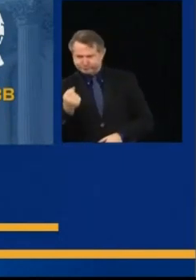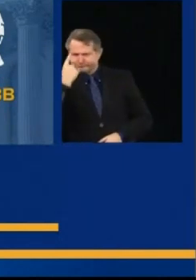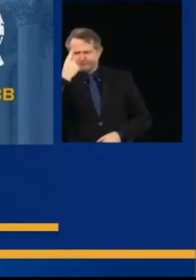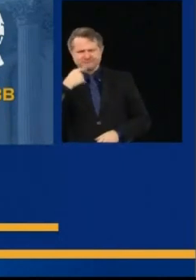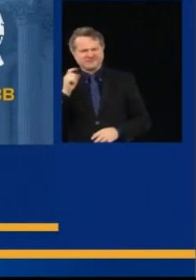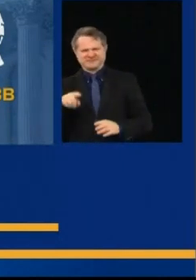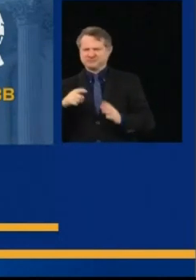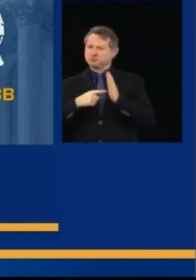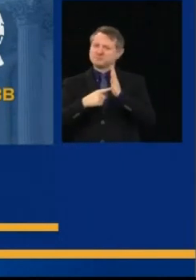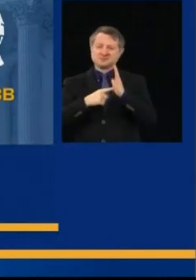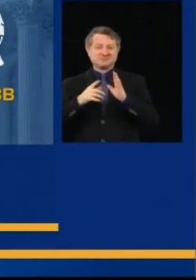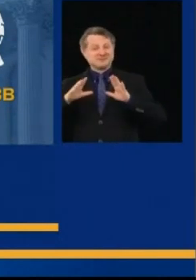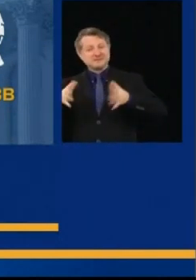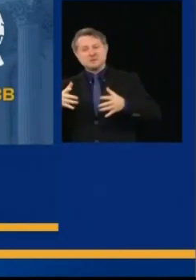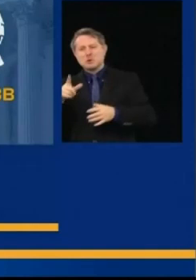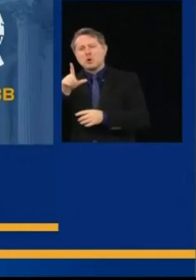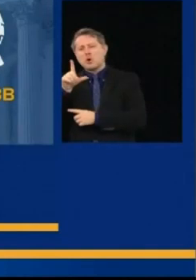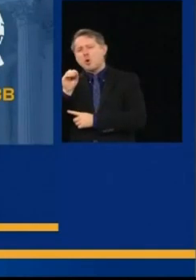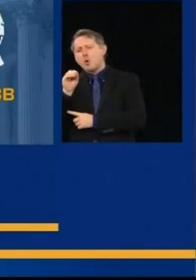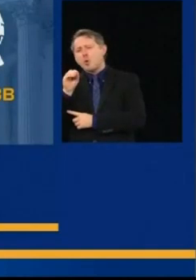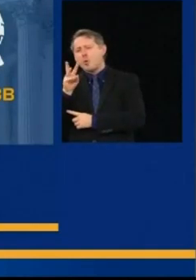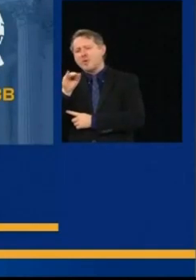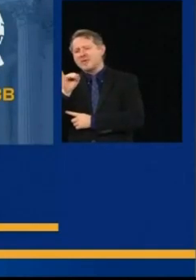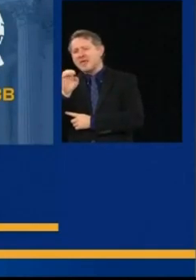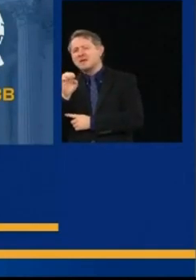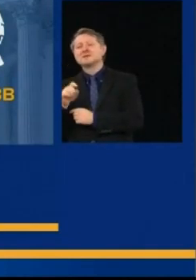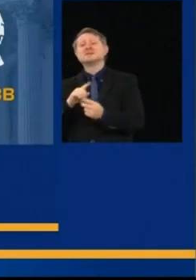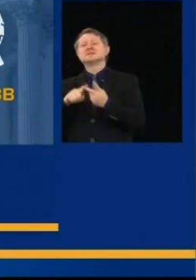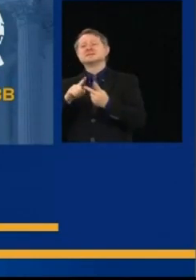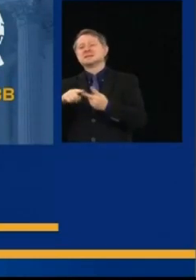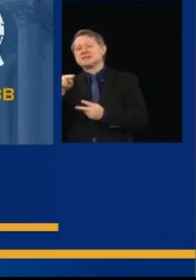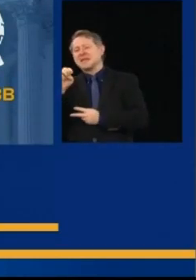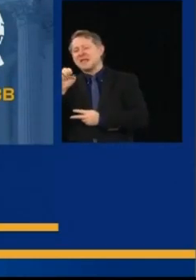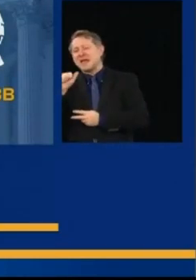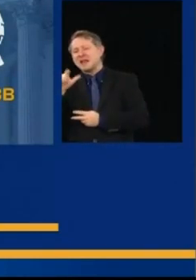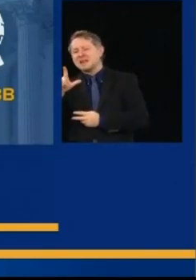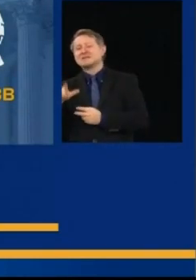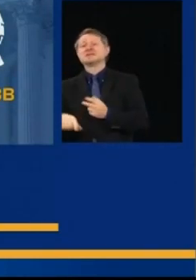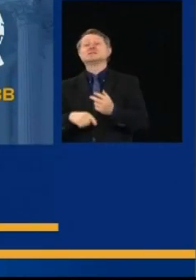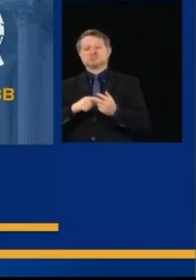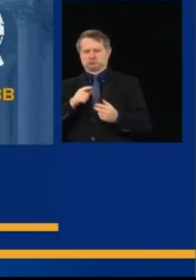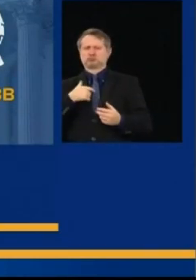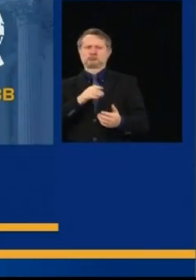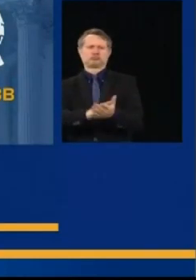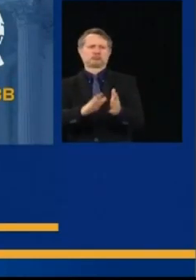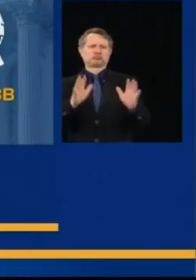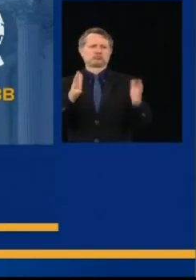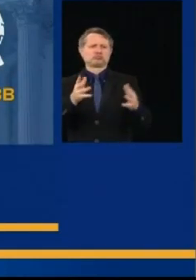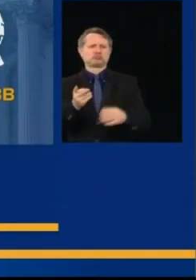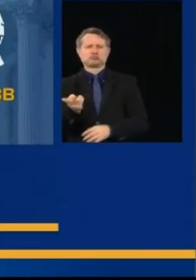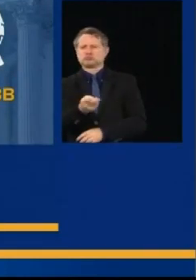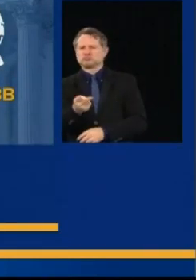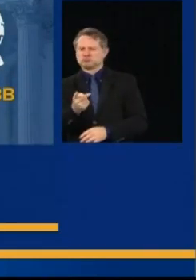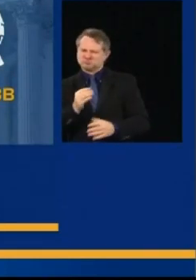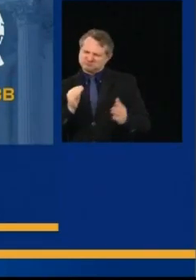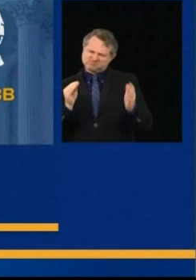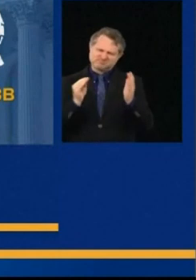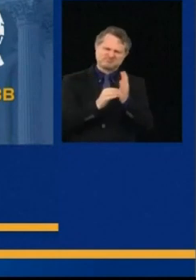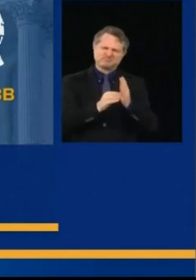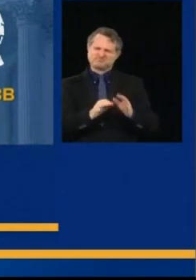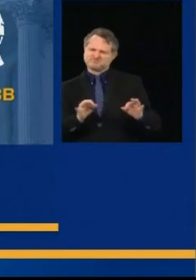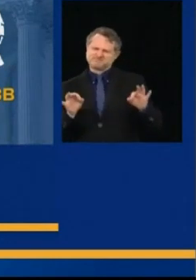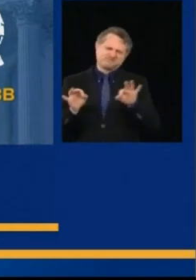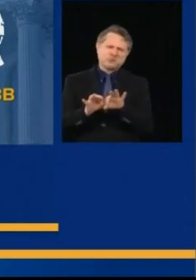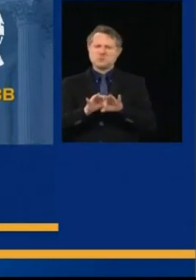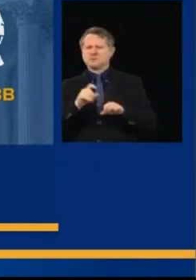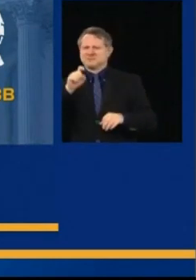and Representative Neal. I applaud them for putting it in. They have to make sure it's in the final bill, because the